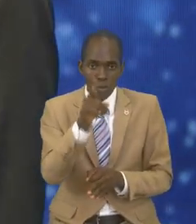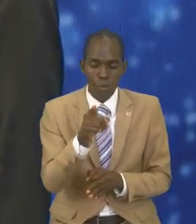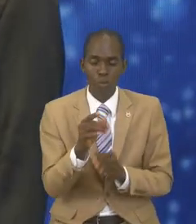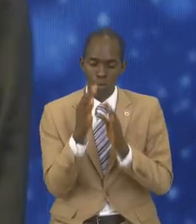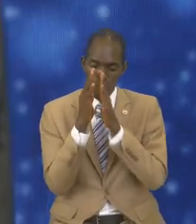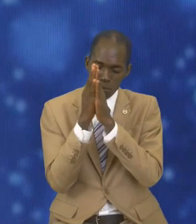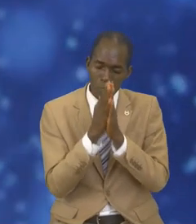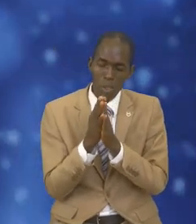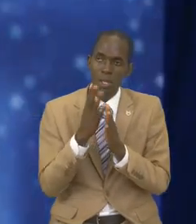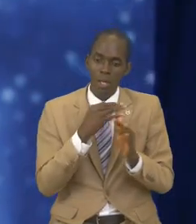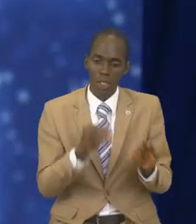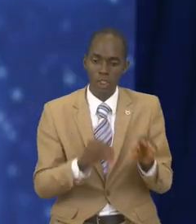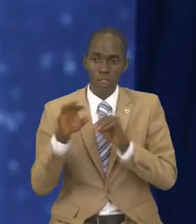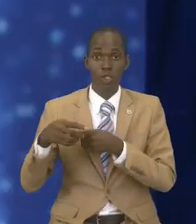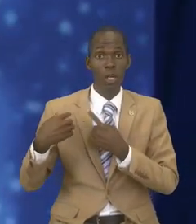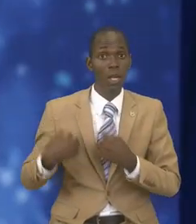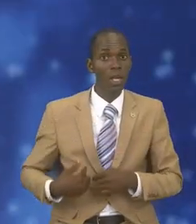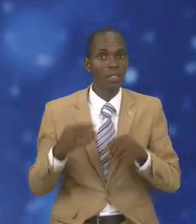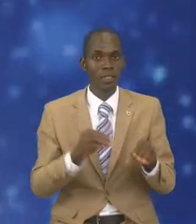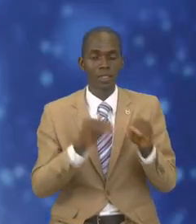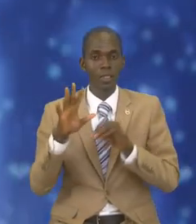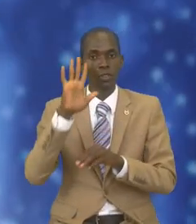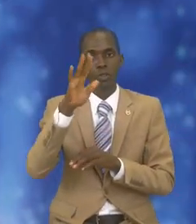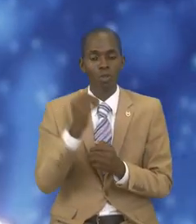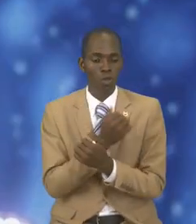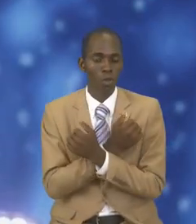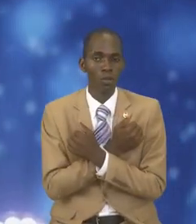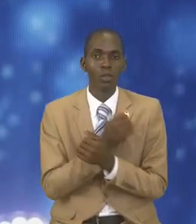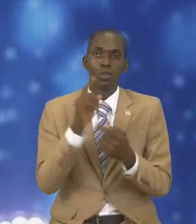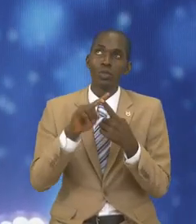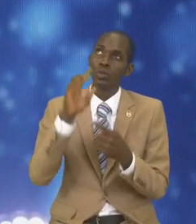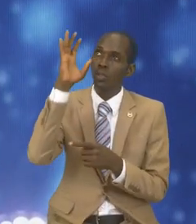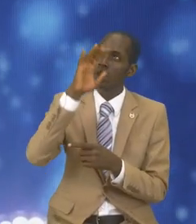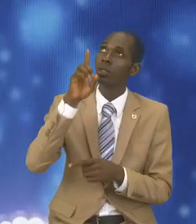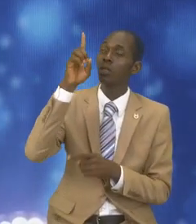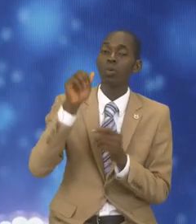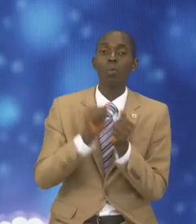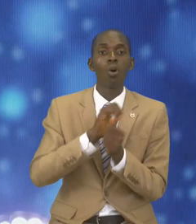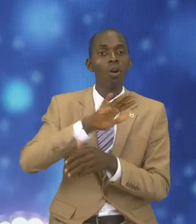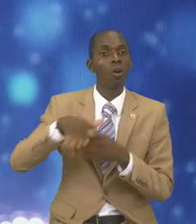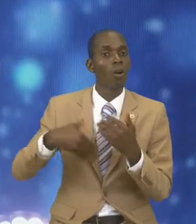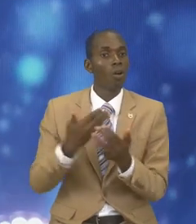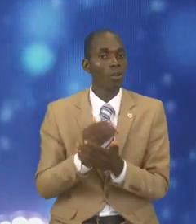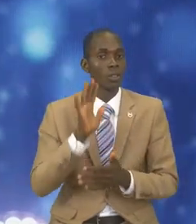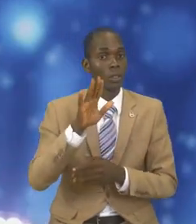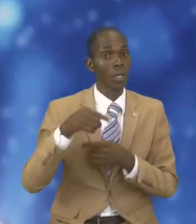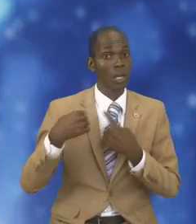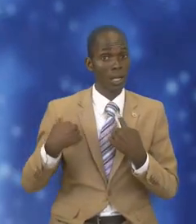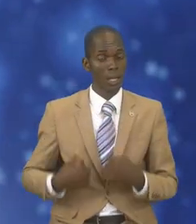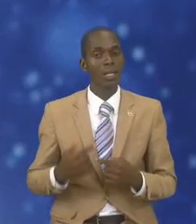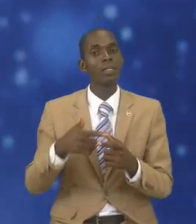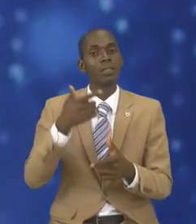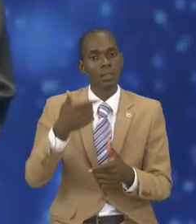you set your heart and you set your love to seek me, and you seek me with all your heart, then I